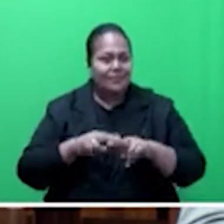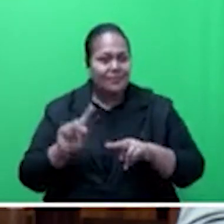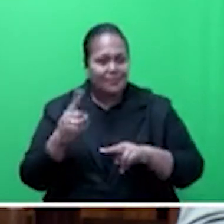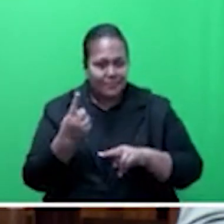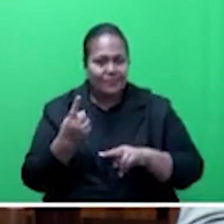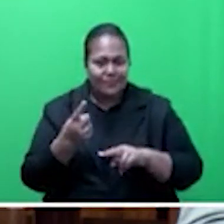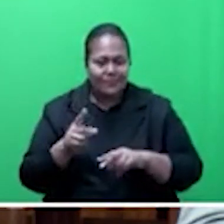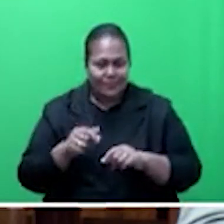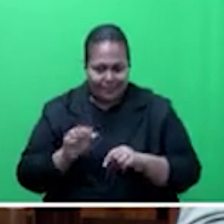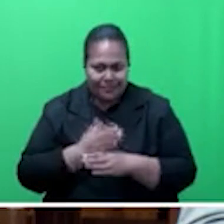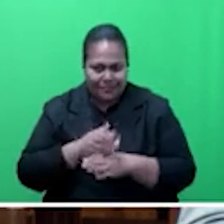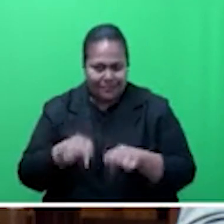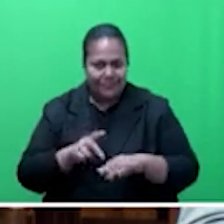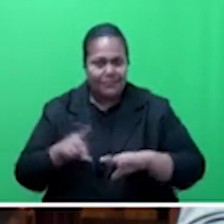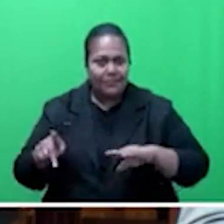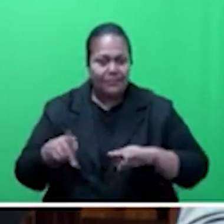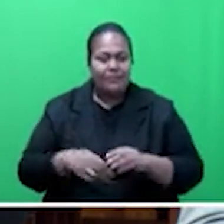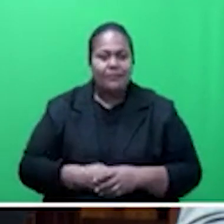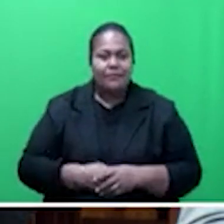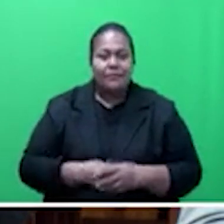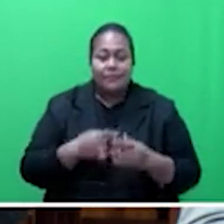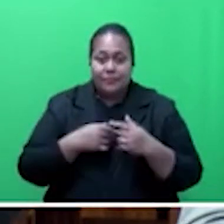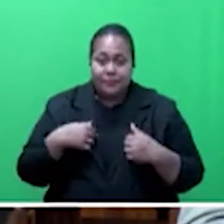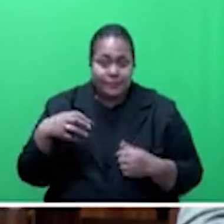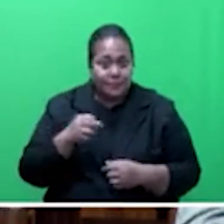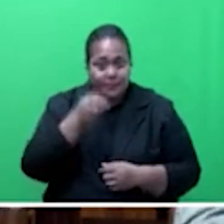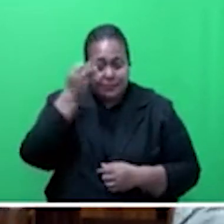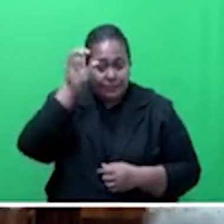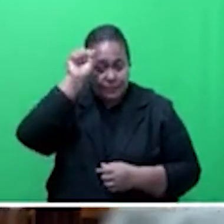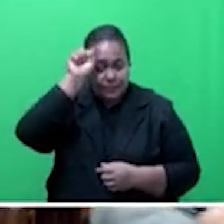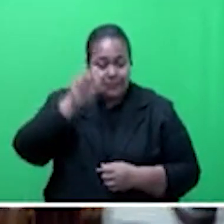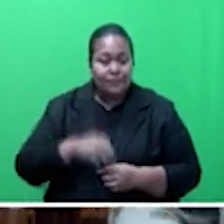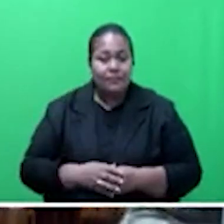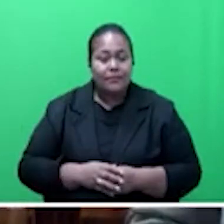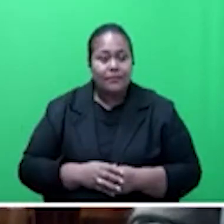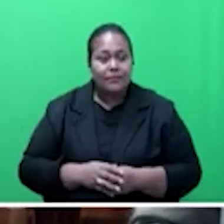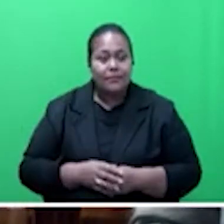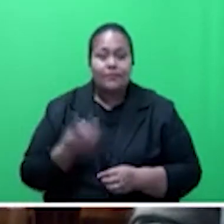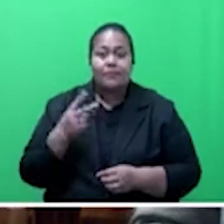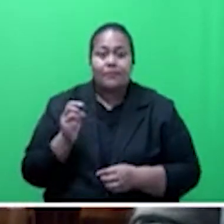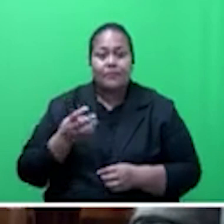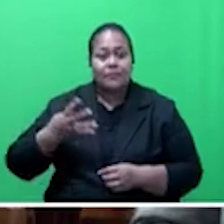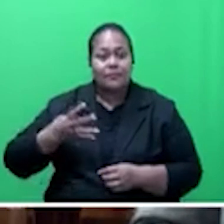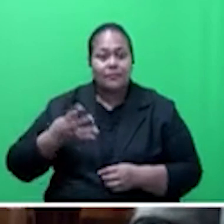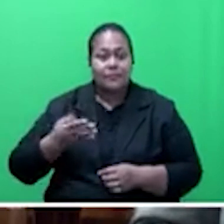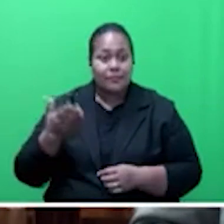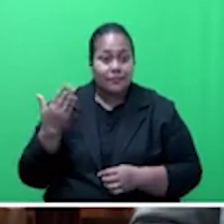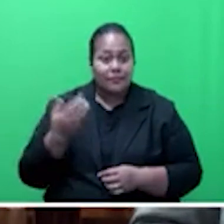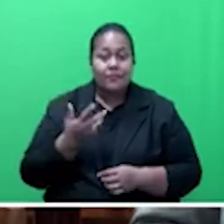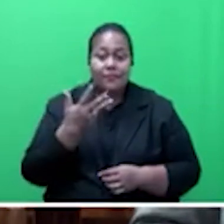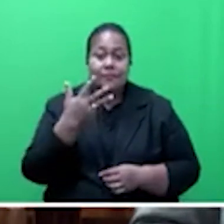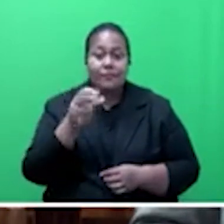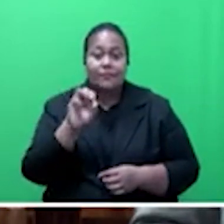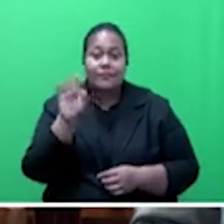parliament. Now we must remember. Order. that in 2014, 90,000 people